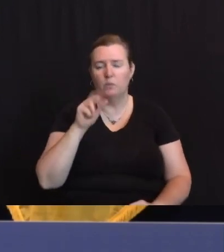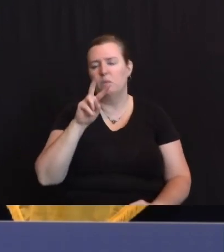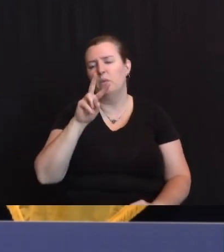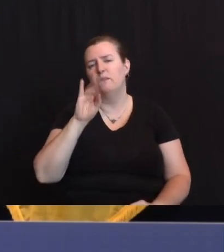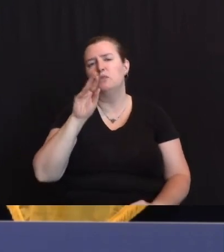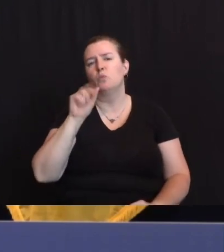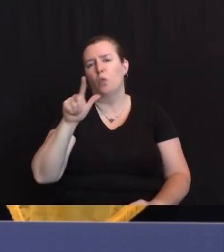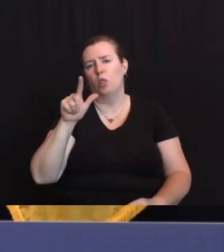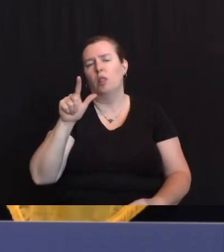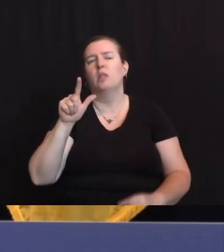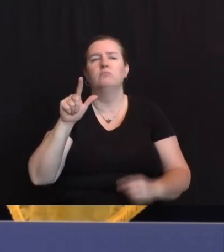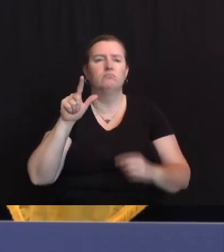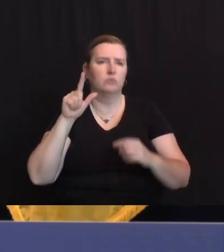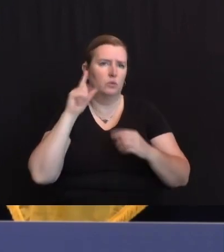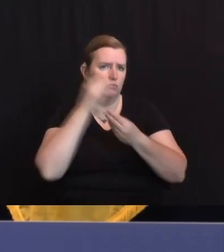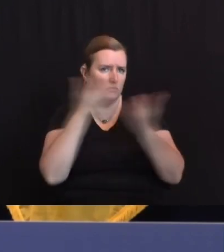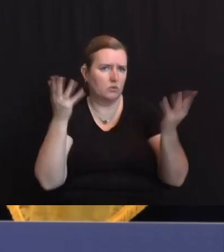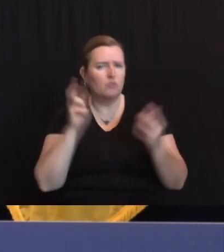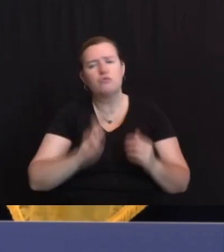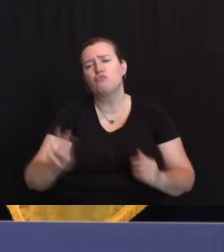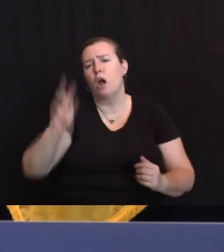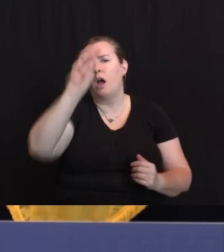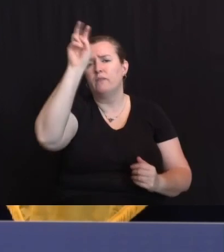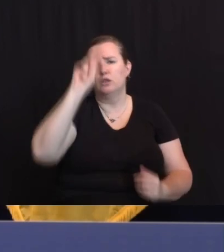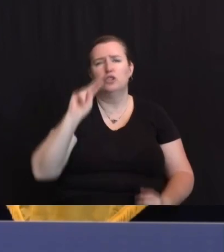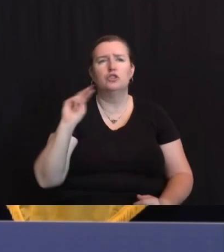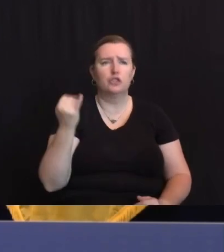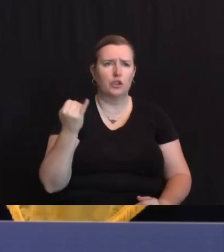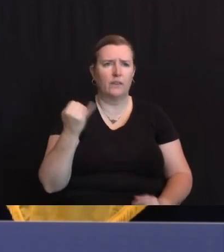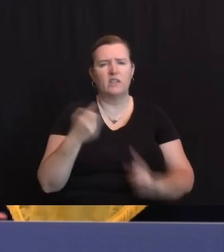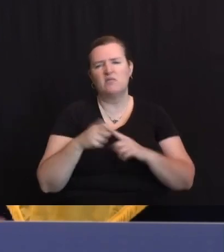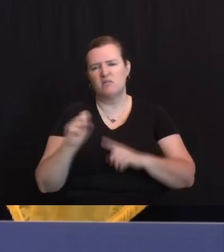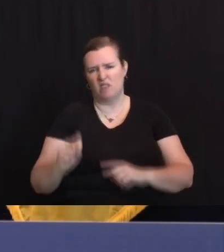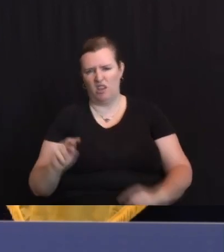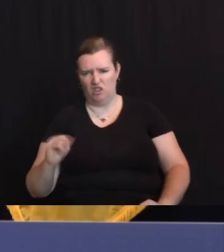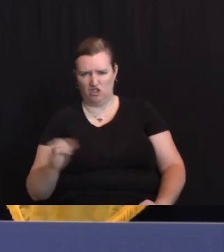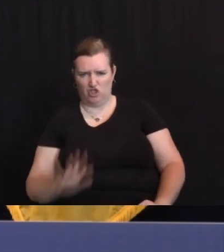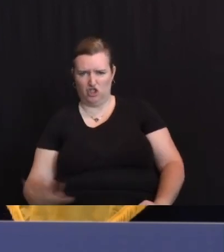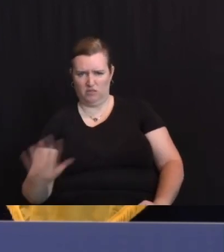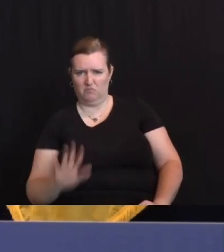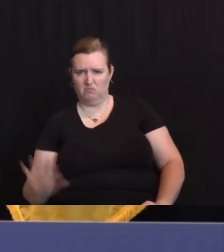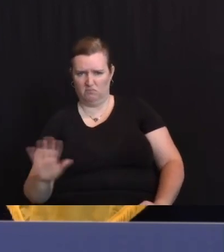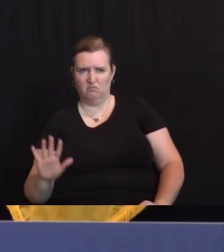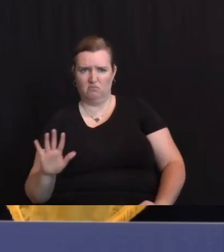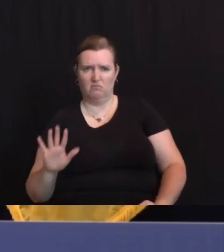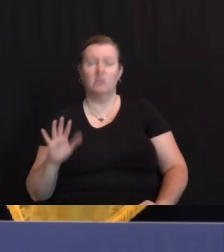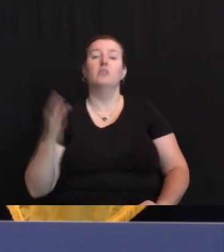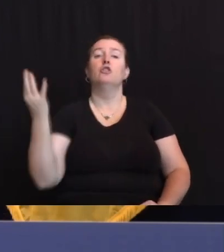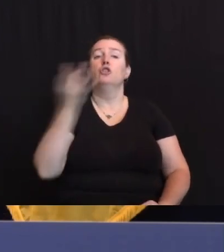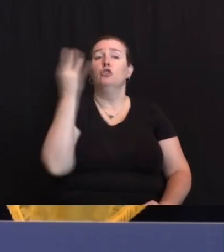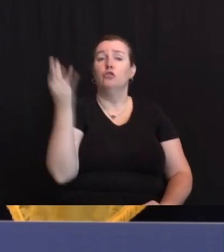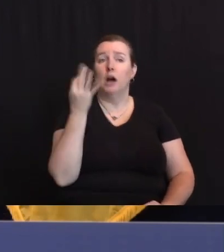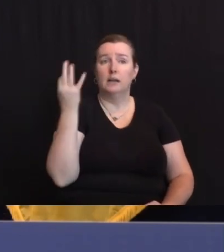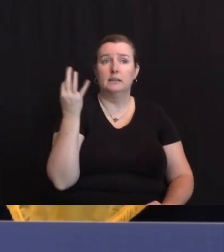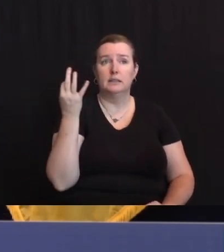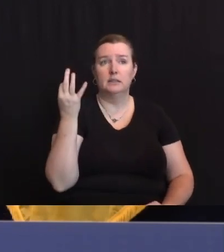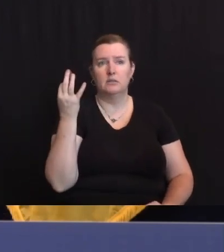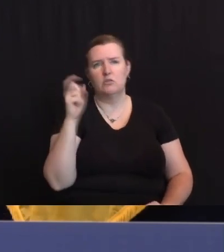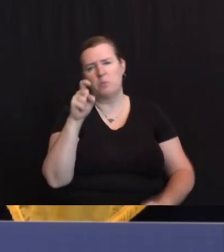state, really more in the southern part of the state tomorrow. And then Friday, unless you hear otherwise, at 1